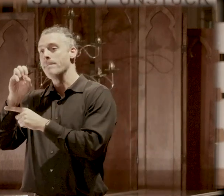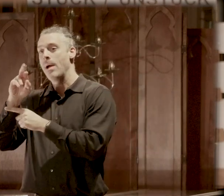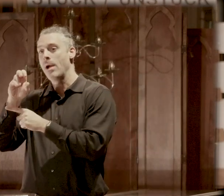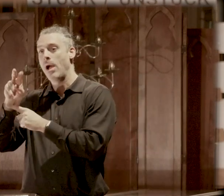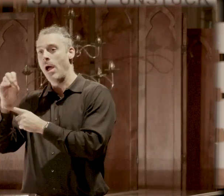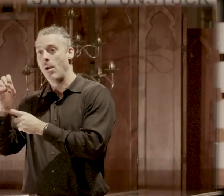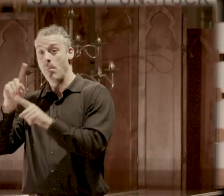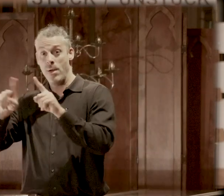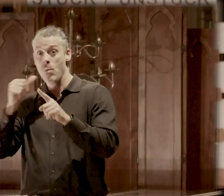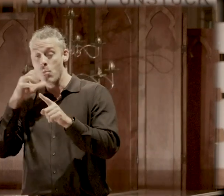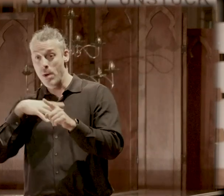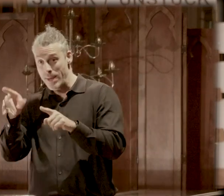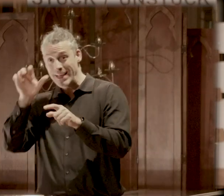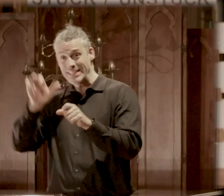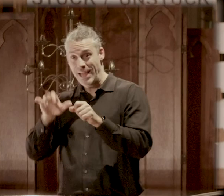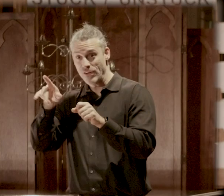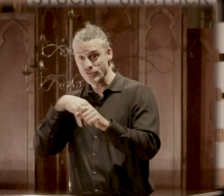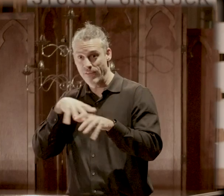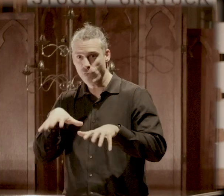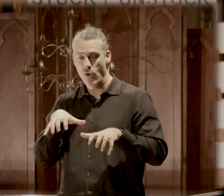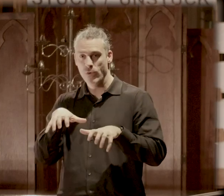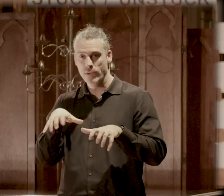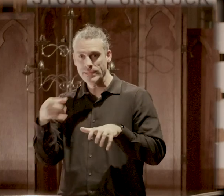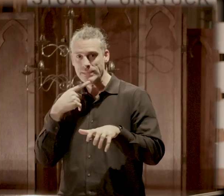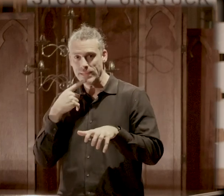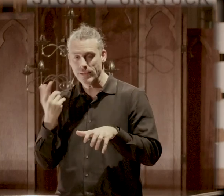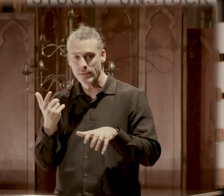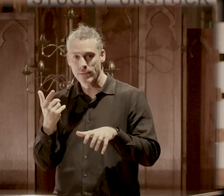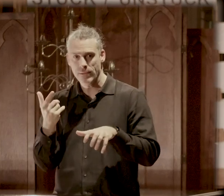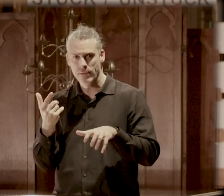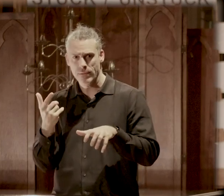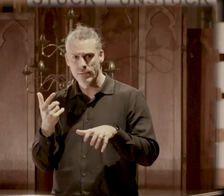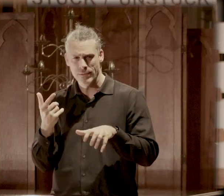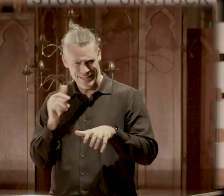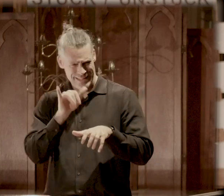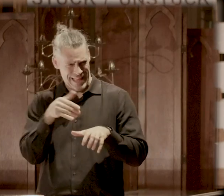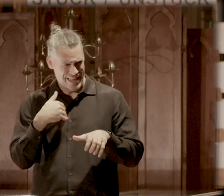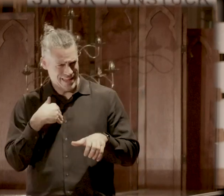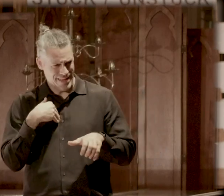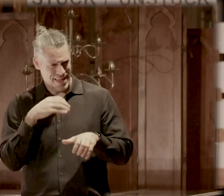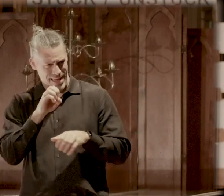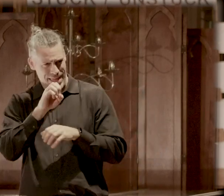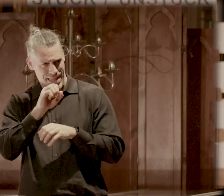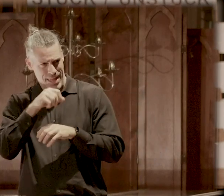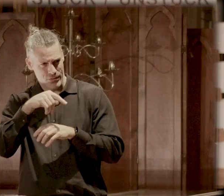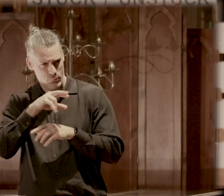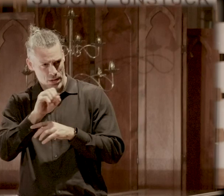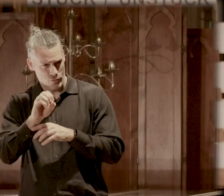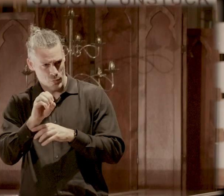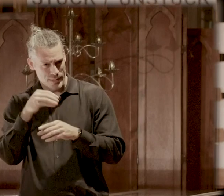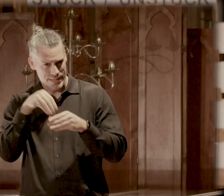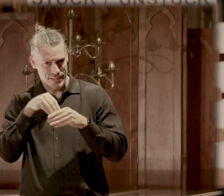And the woman behind the counter, she froze. And she said, does that have espresso in